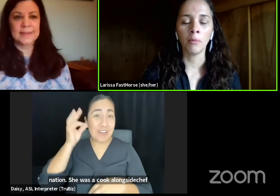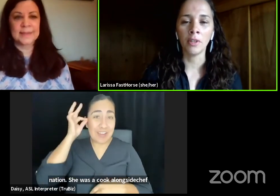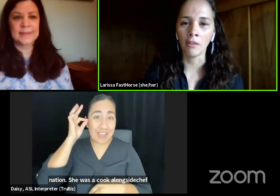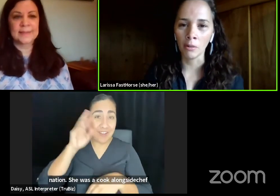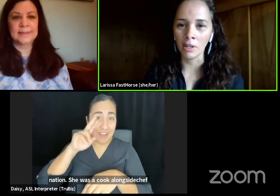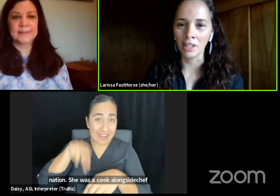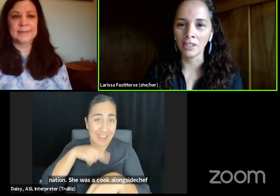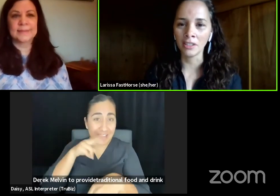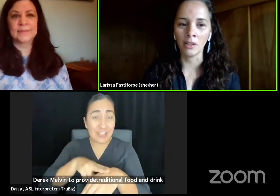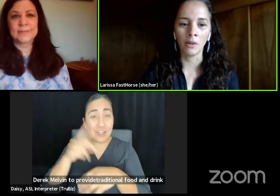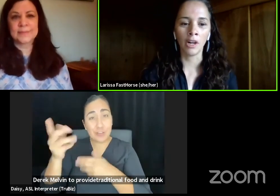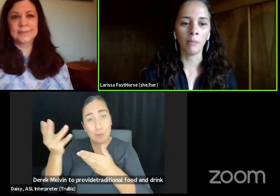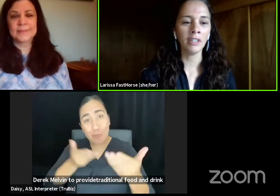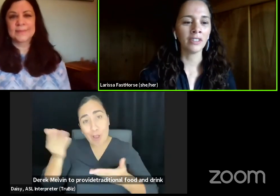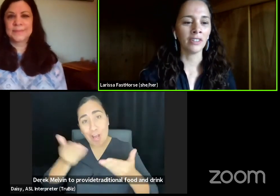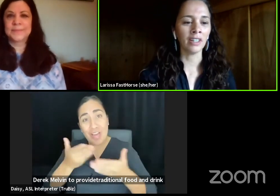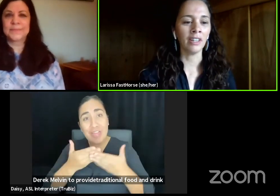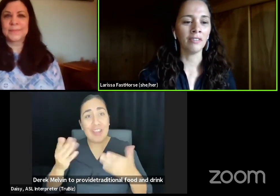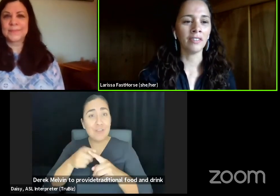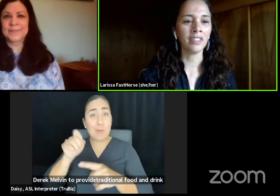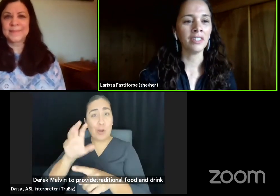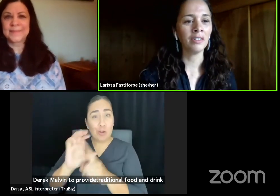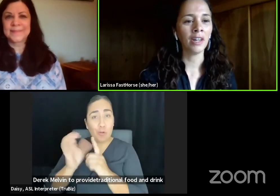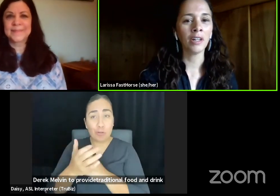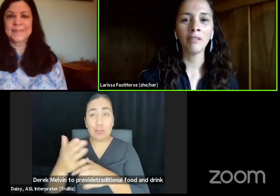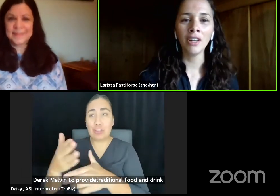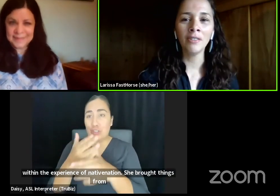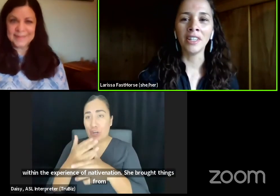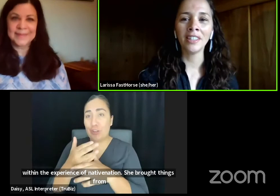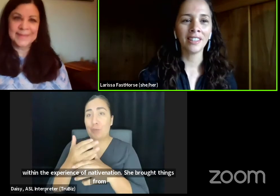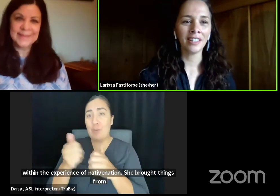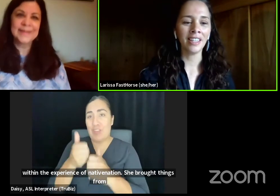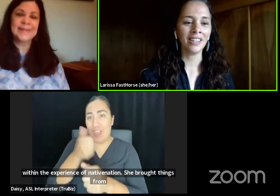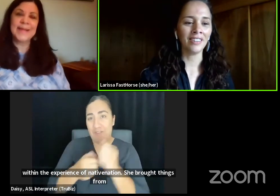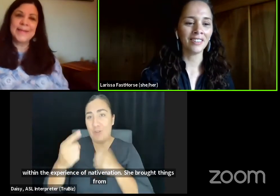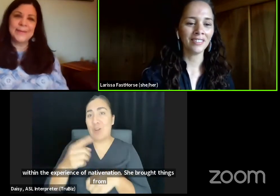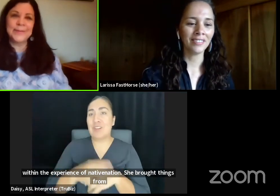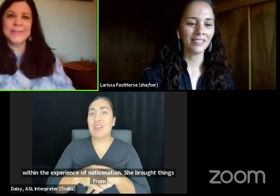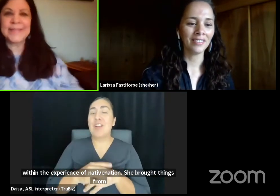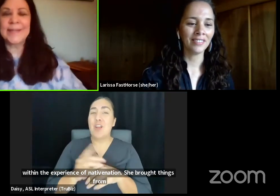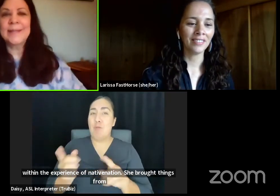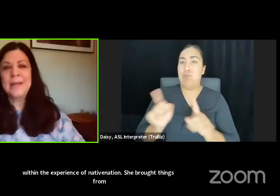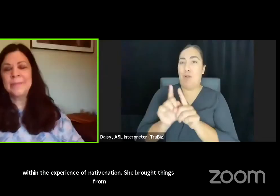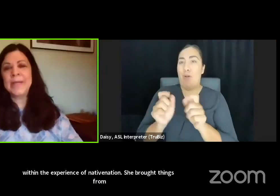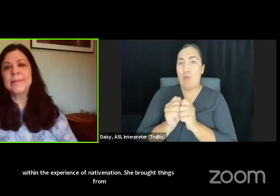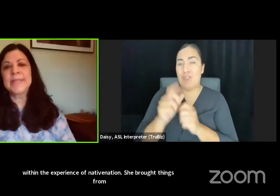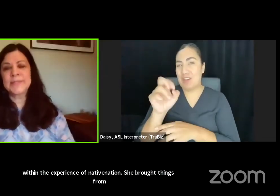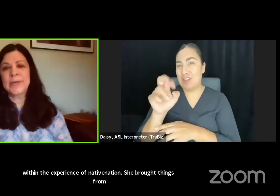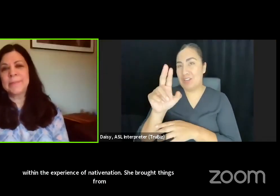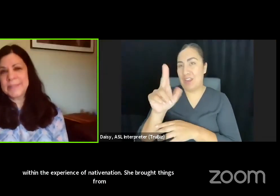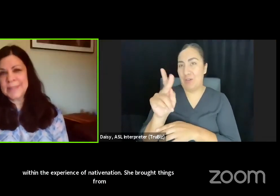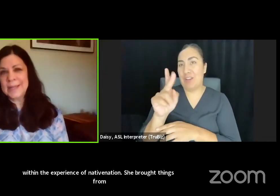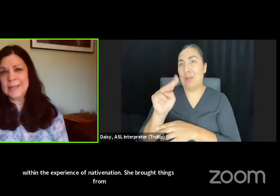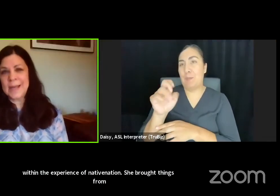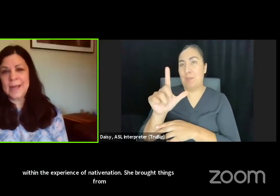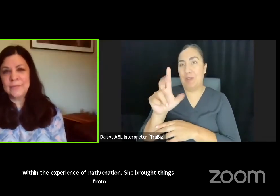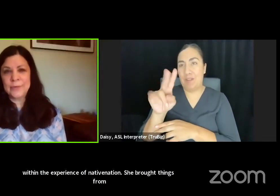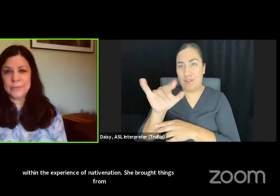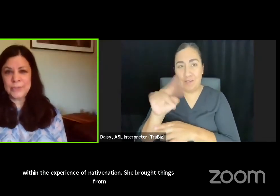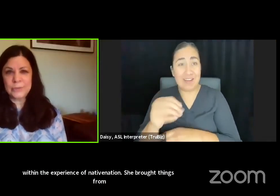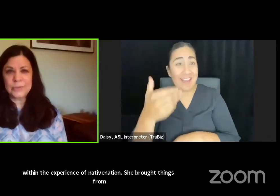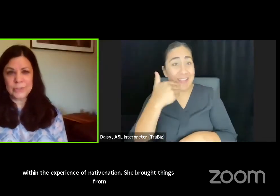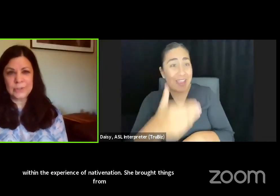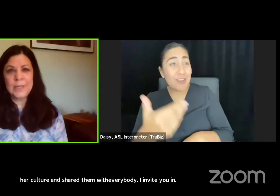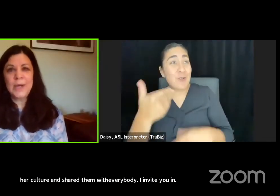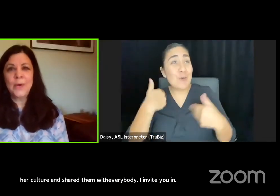shared them with everybody. So Esther, I'd love to invite you in. Thank you. Thank you, Larissa. My name is Esther Almazan. I'm